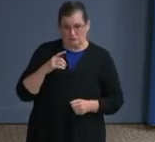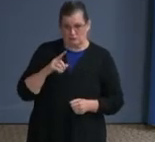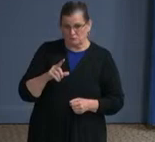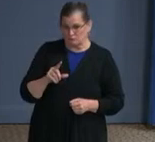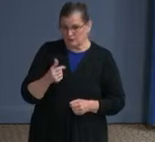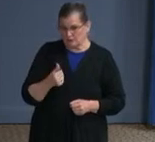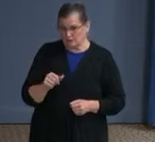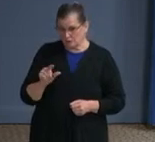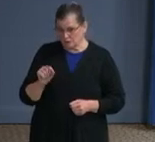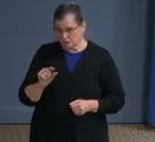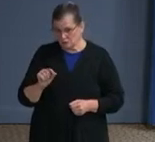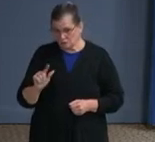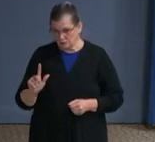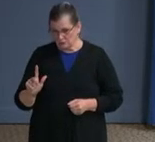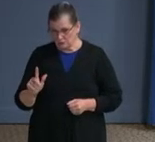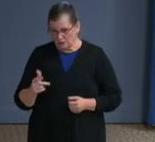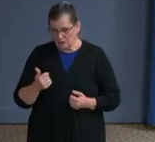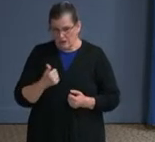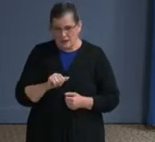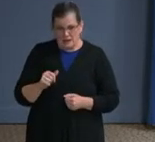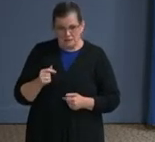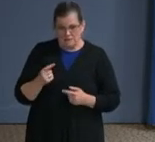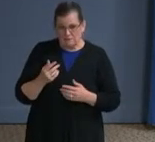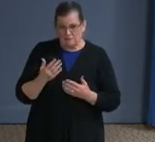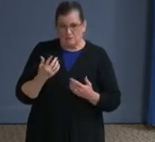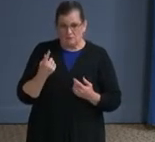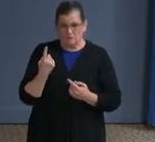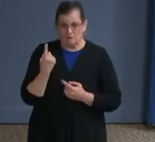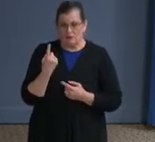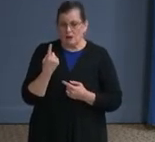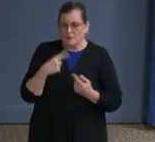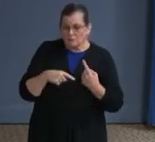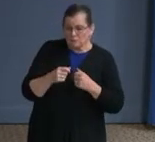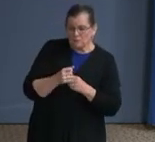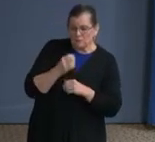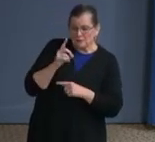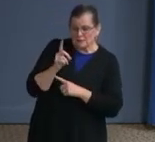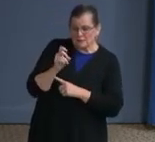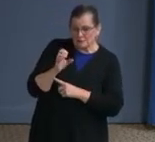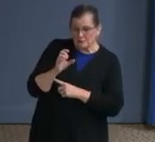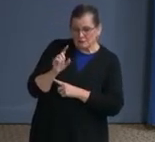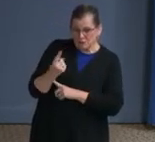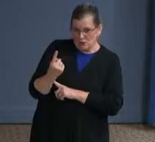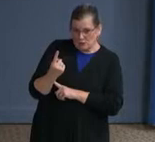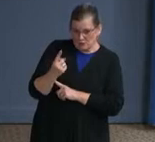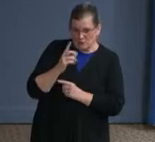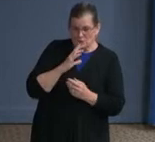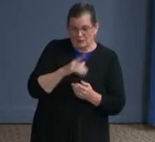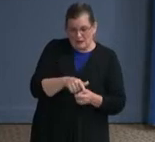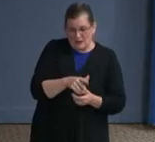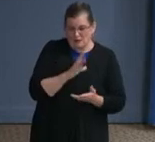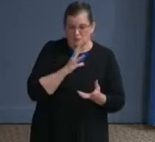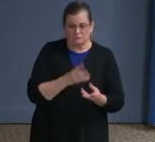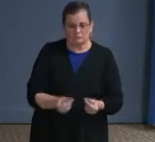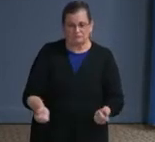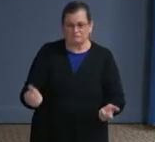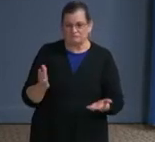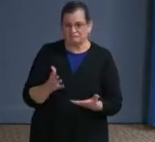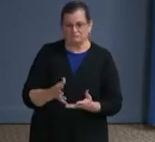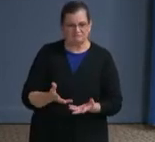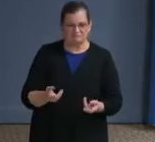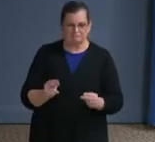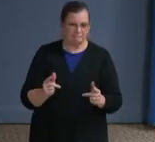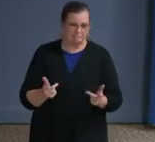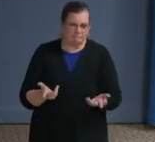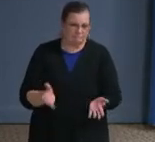the council on December 1st for first reading will die this council period and have to be